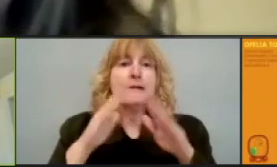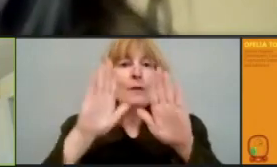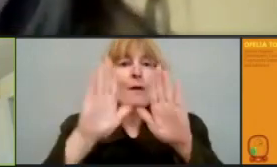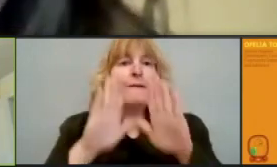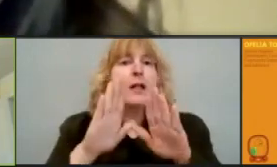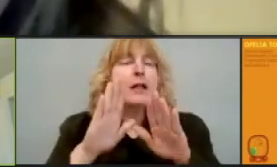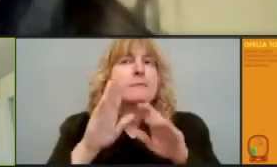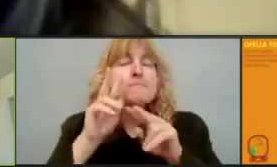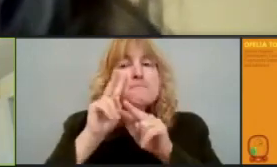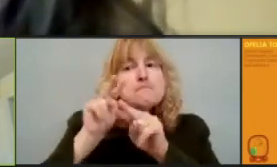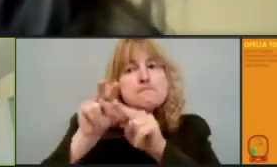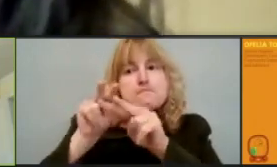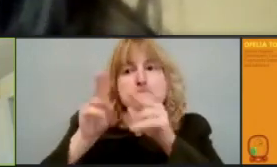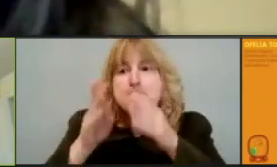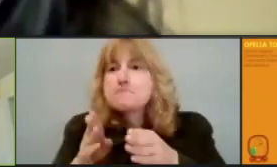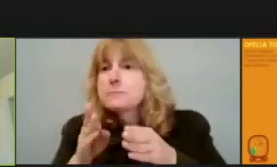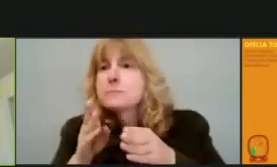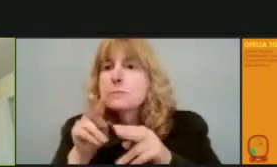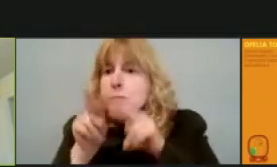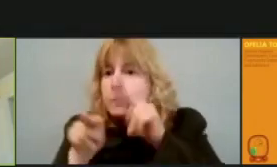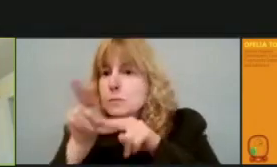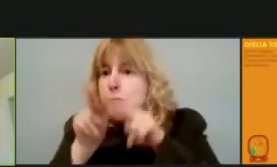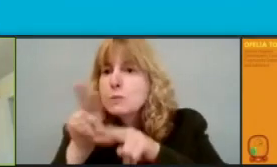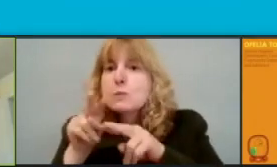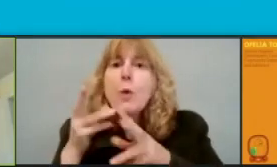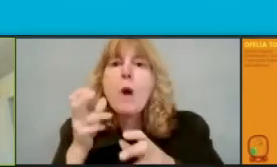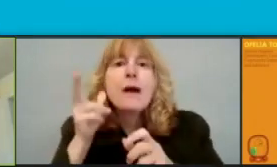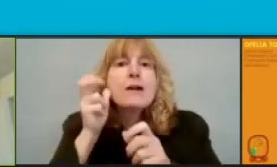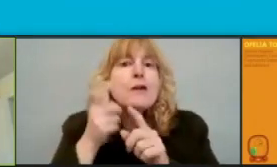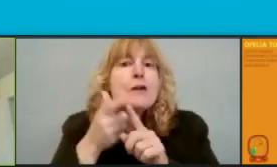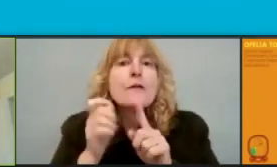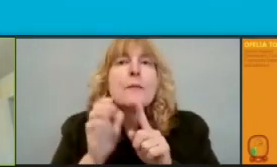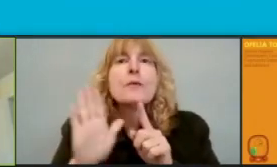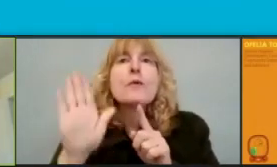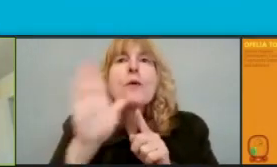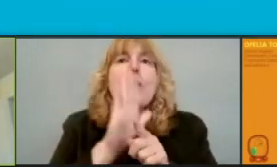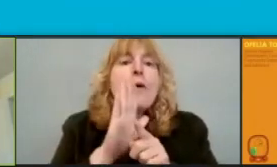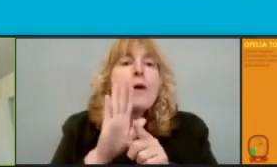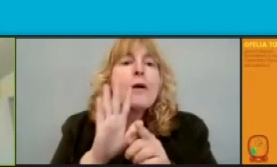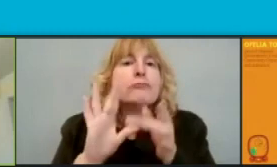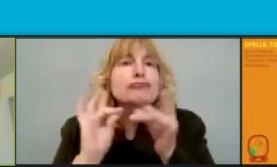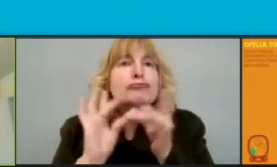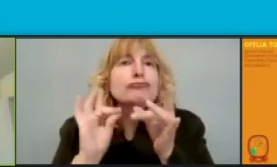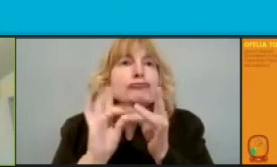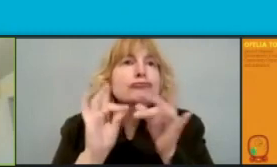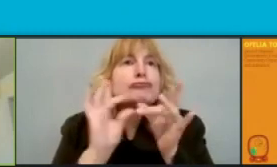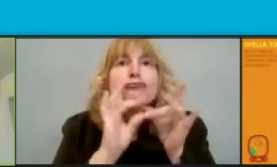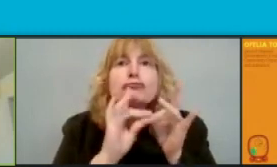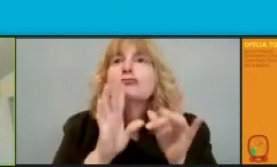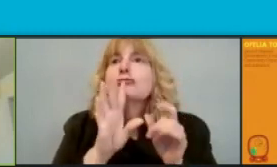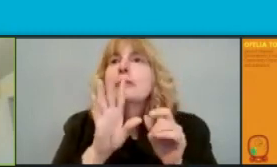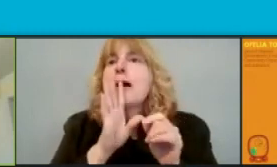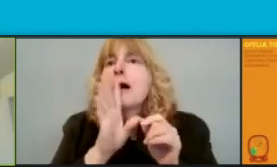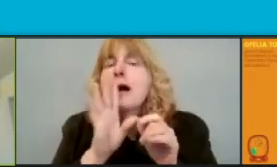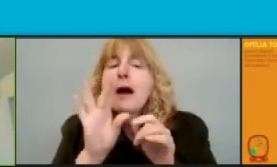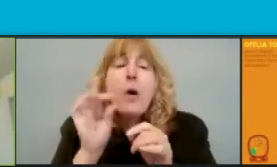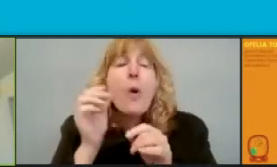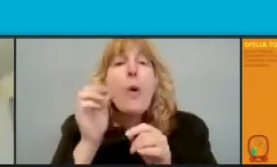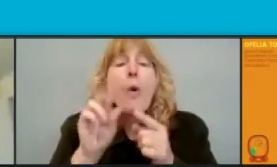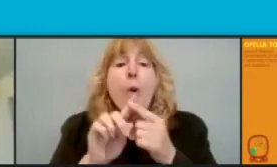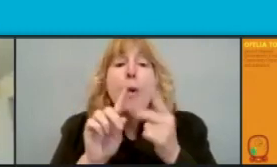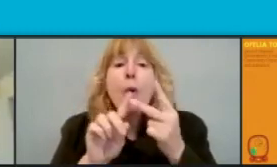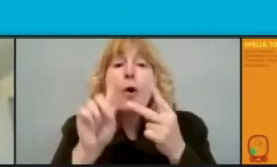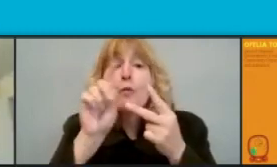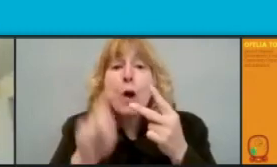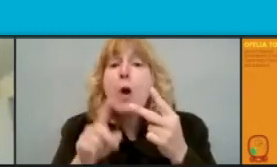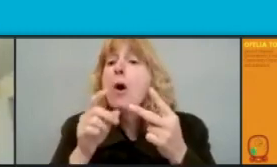to hear from you with your comments and questions. Libby, Brooke, and Lindsay are waiting on you, or you can